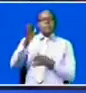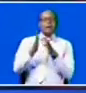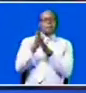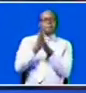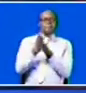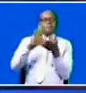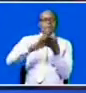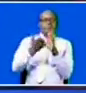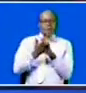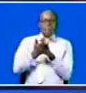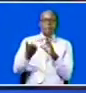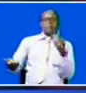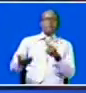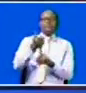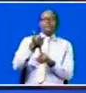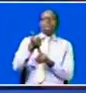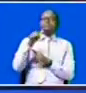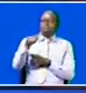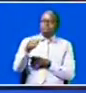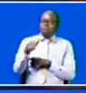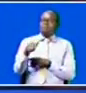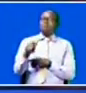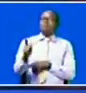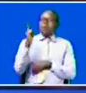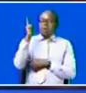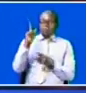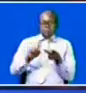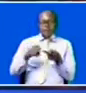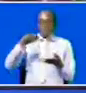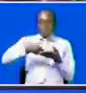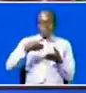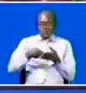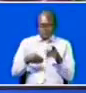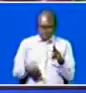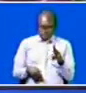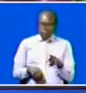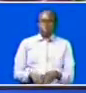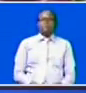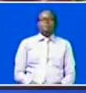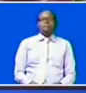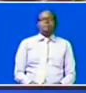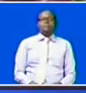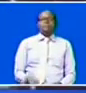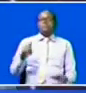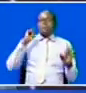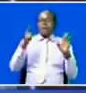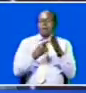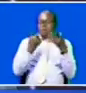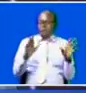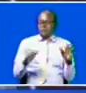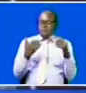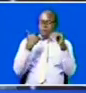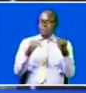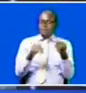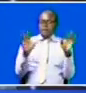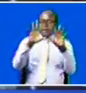dream becoming a reality, among them legislation and money. Mr. Speaker, we acknowledge the limited budgetary space